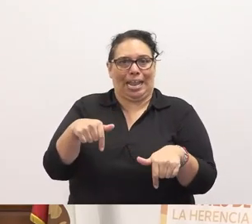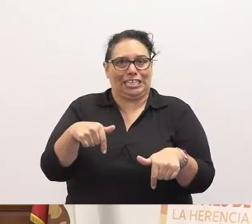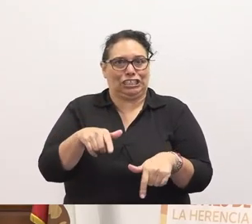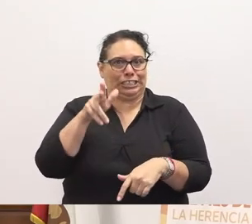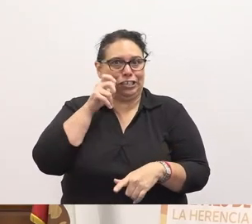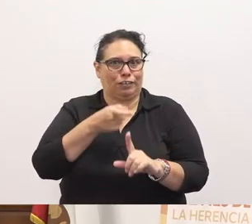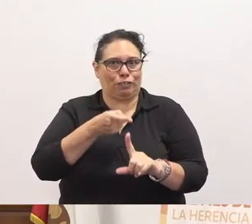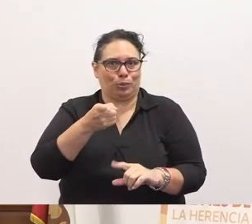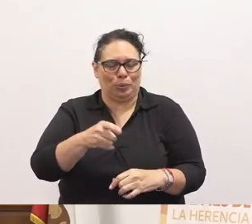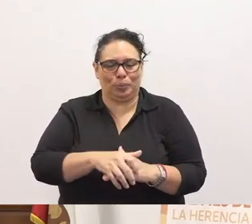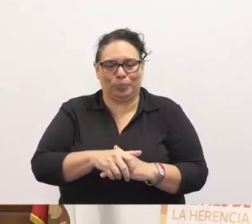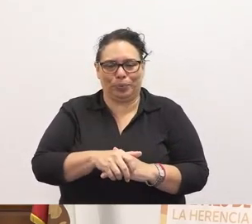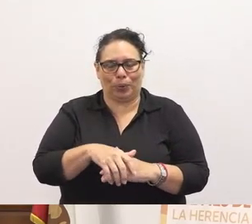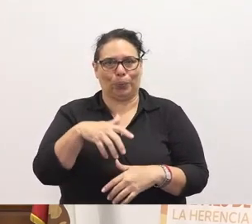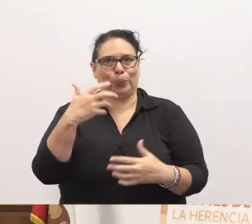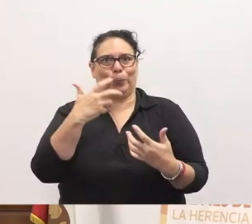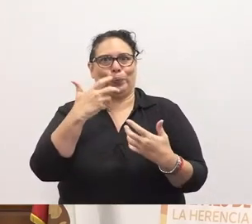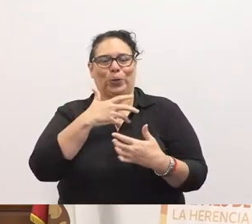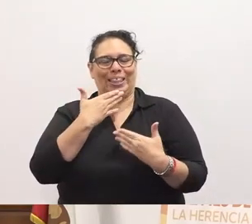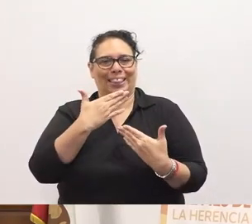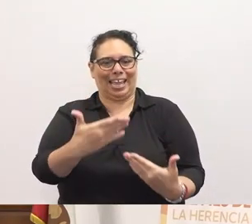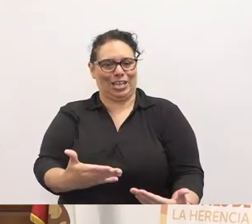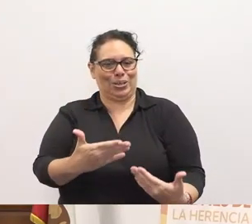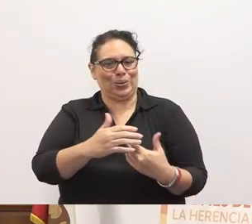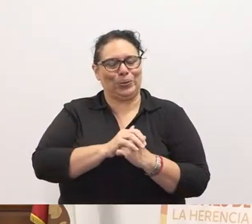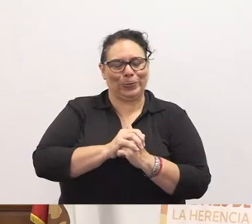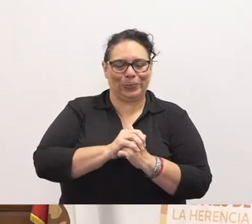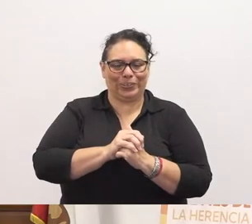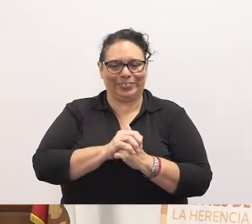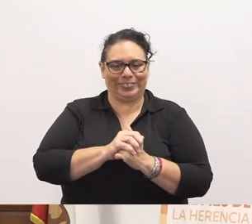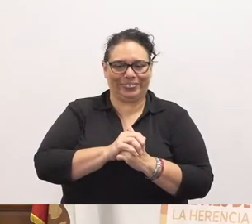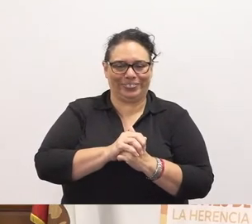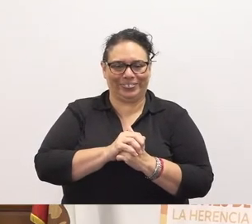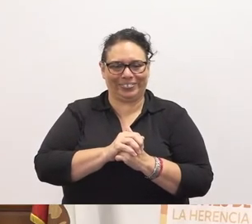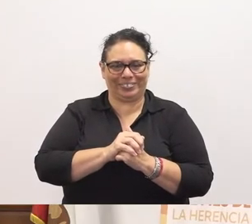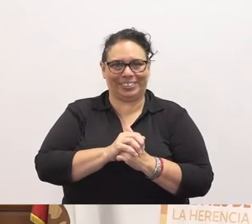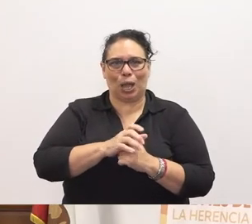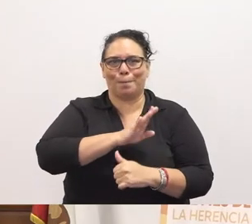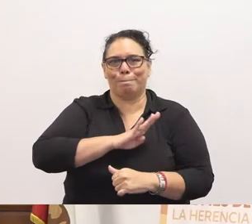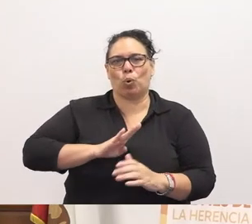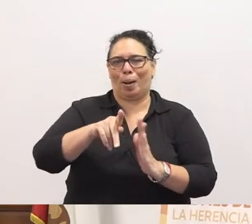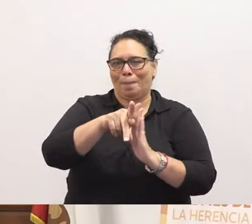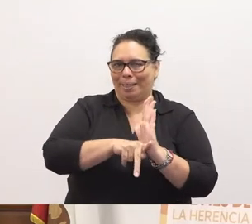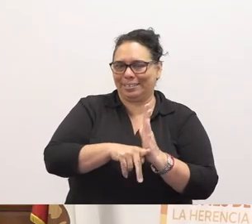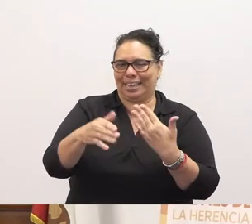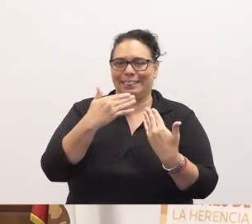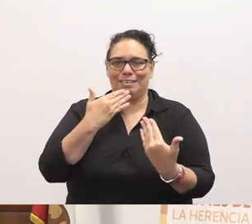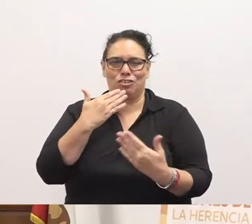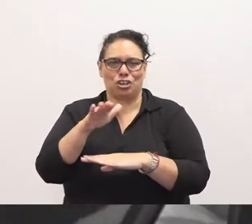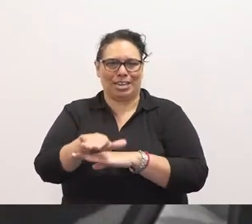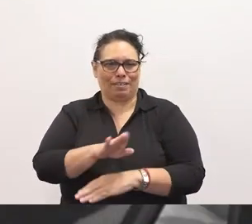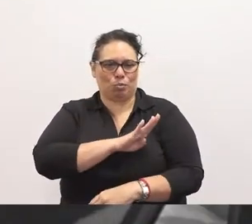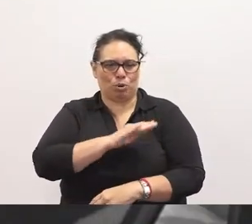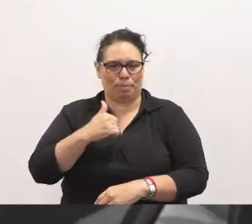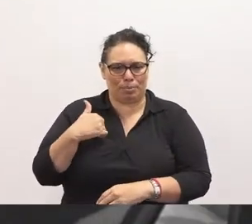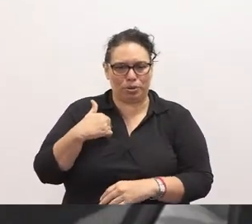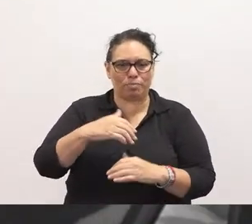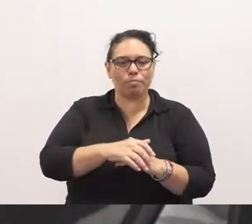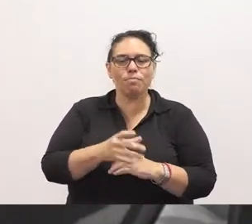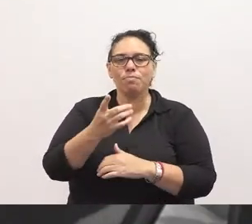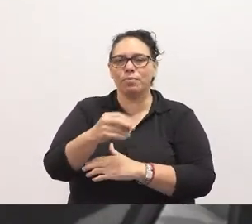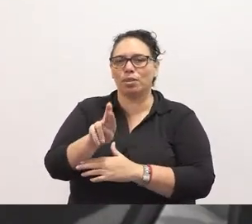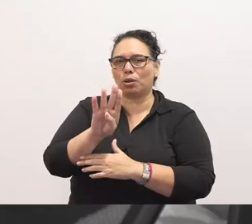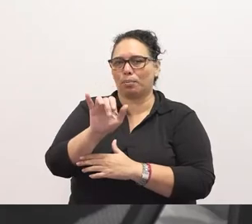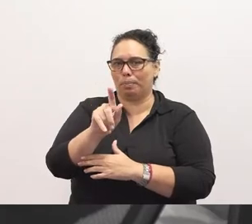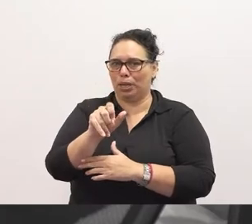from you. Wow, thank you. On board policies. Thank you. Good evening, board members, and Dr.